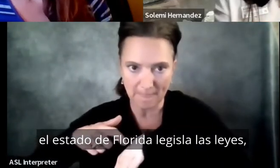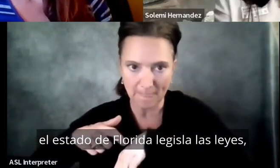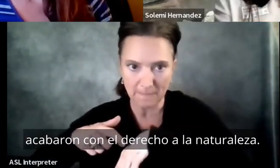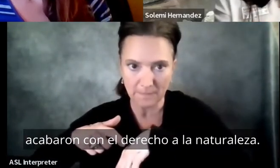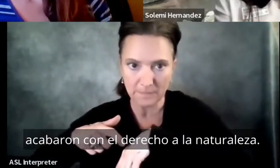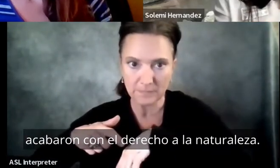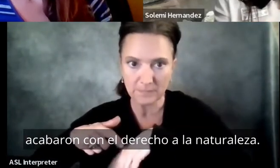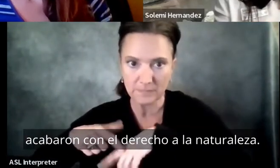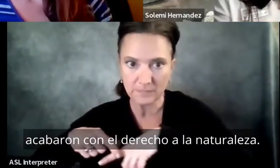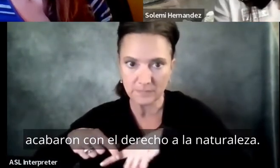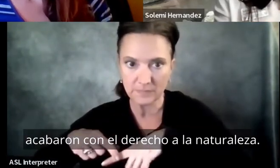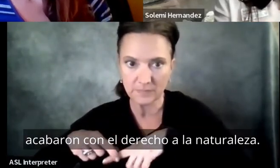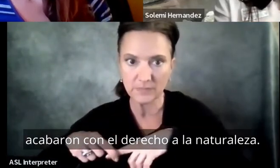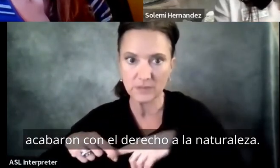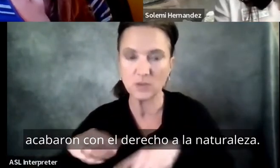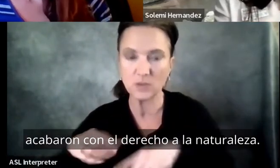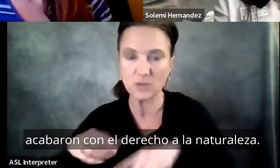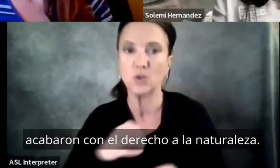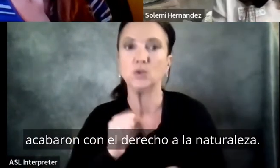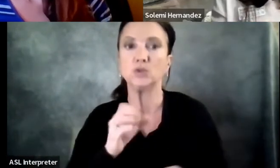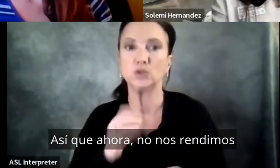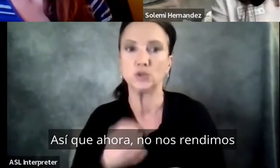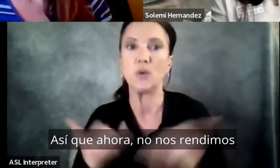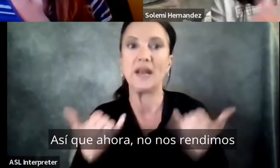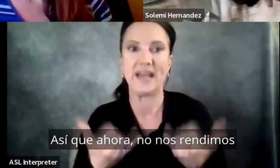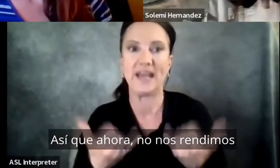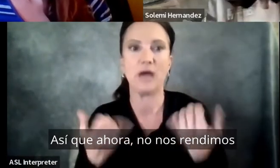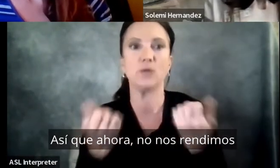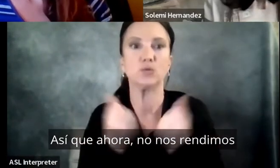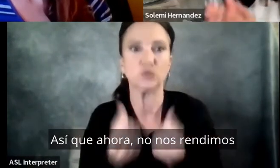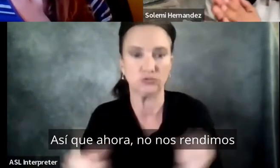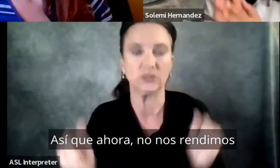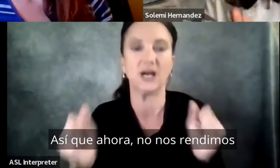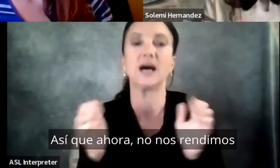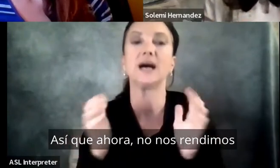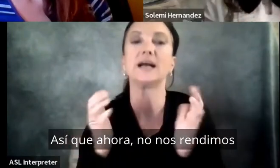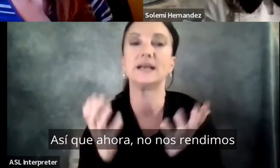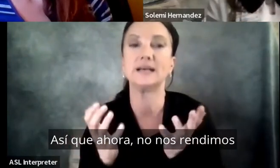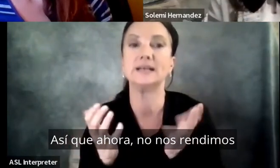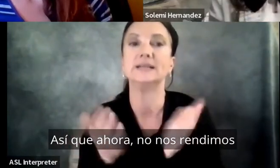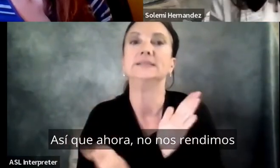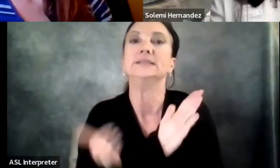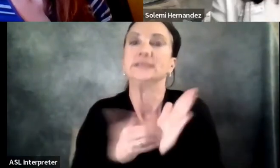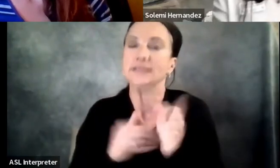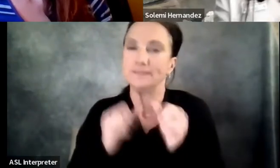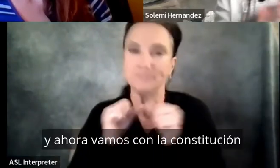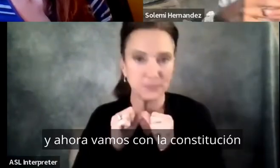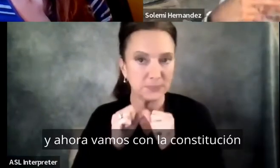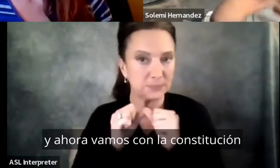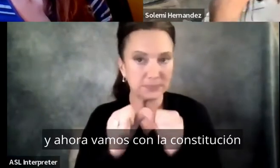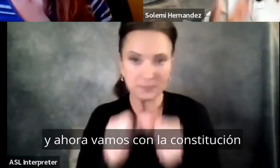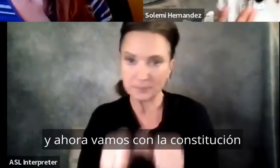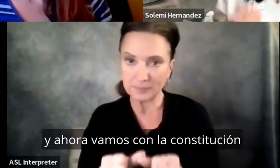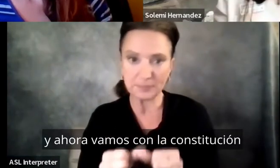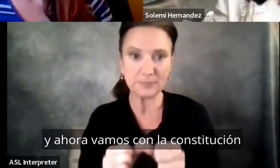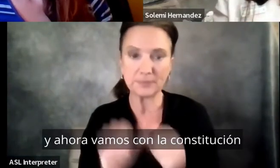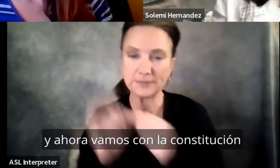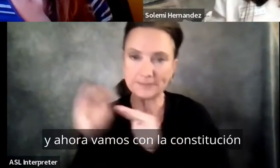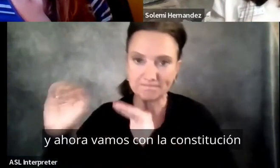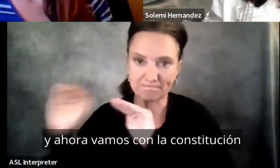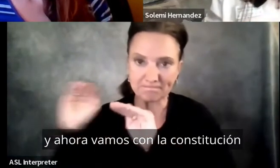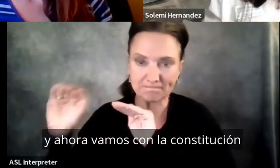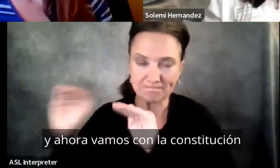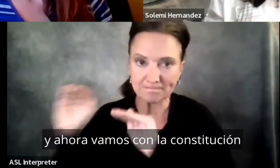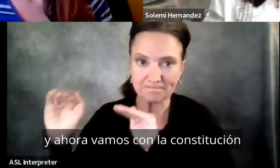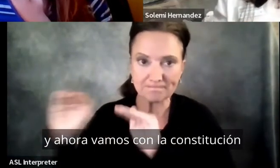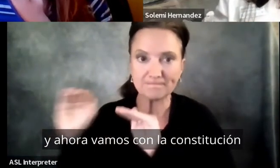legislators re-entered the rights of nature. So now we didn't give up, and now we are going